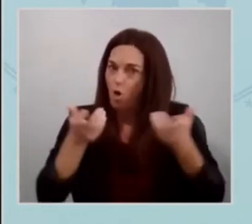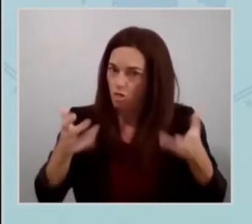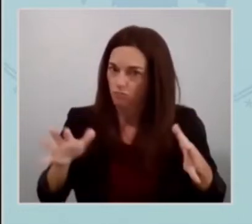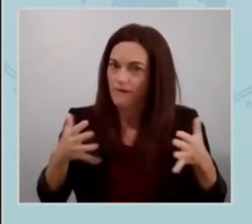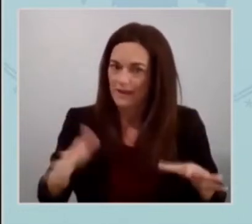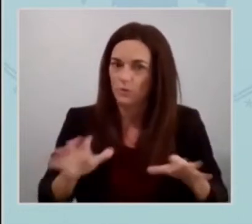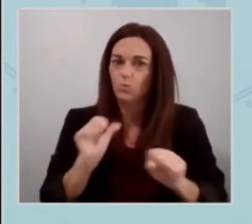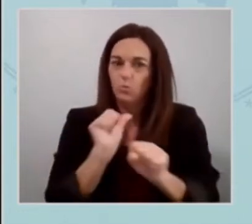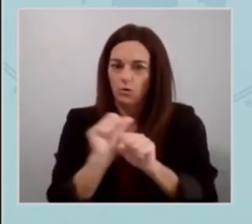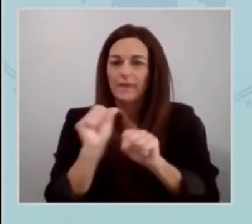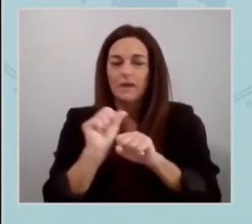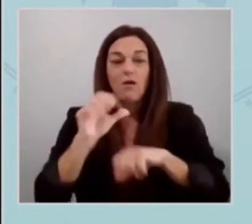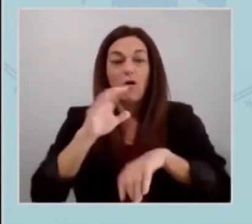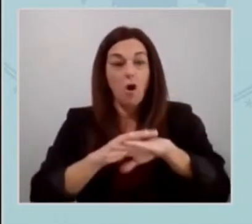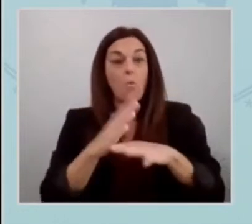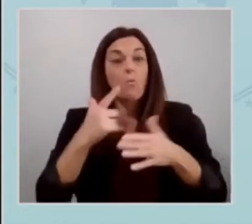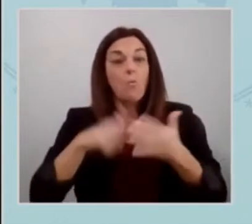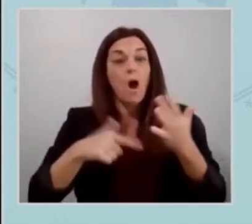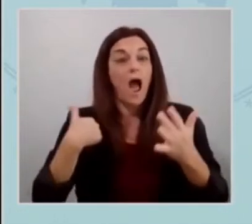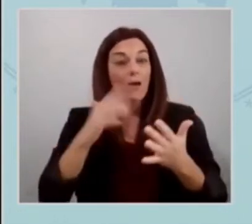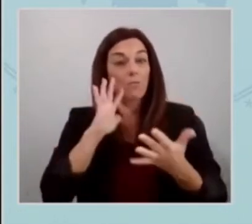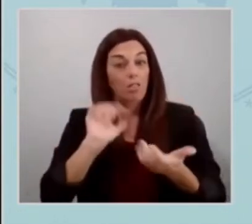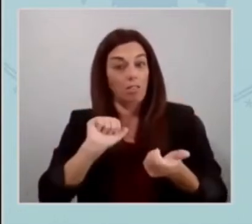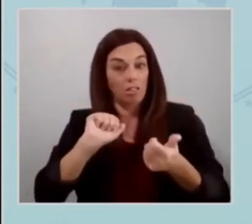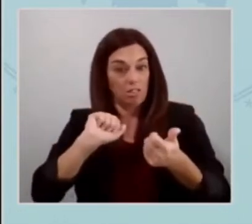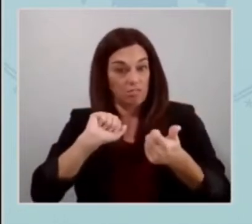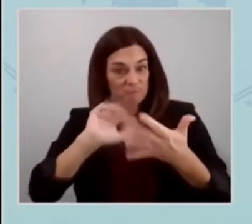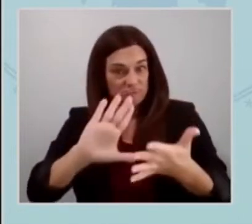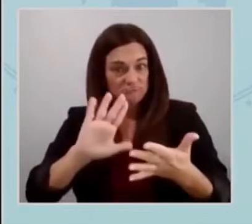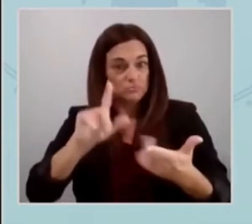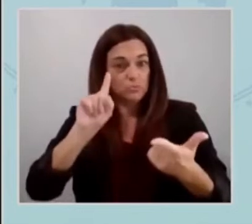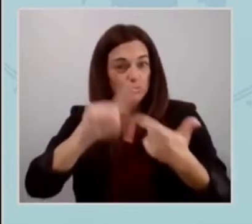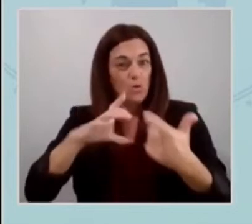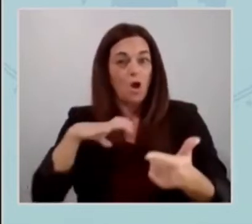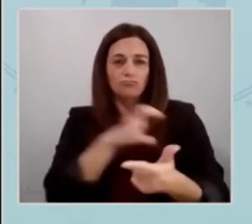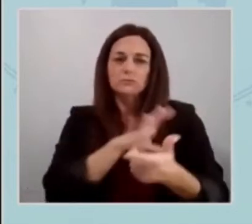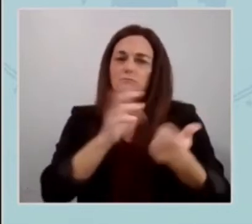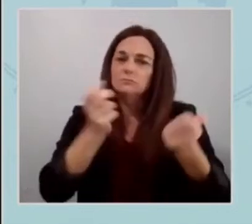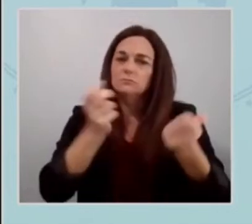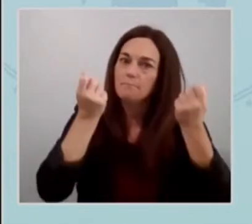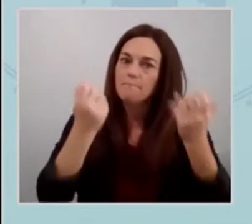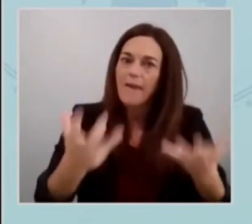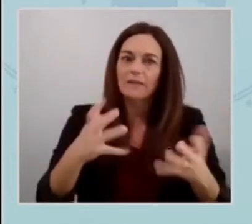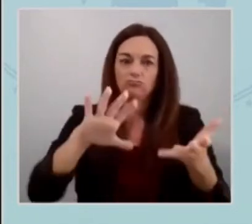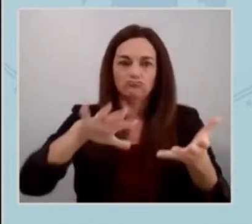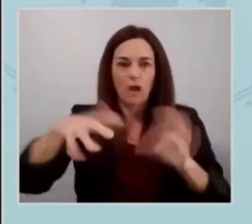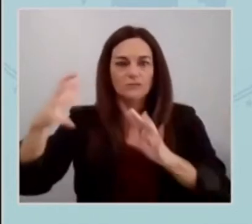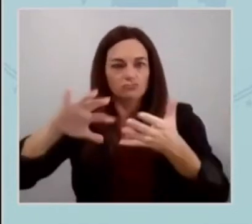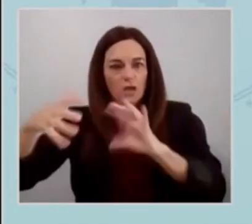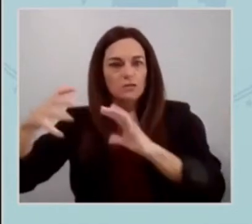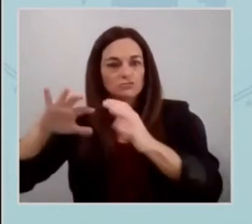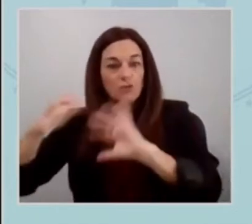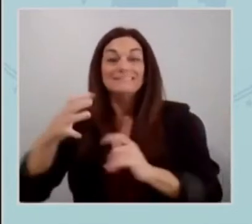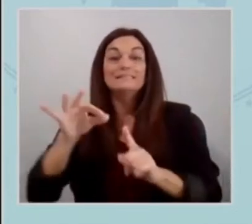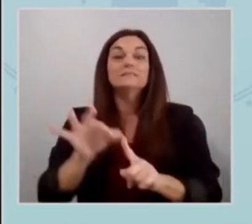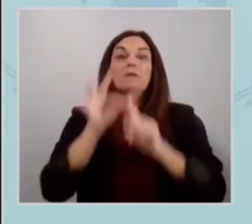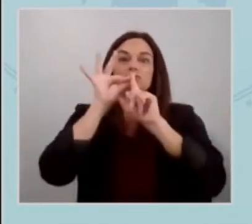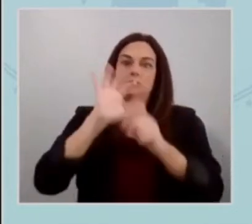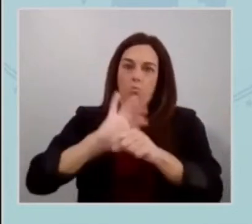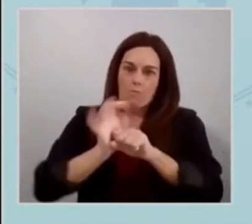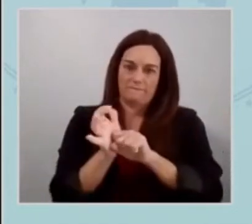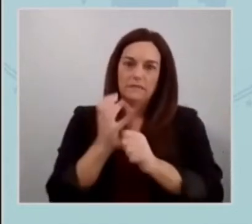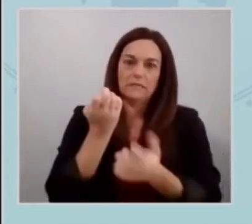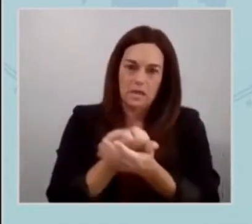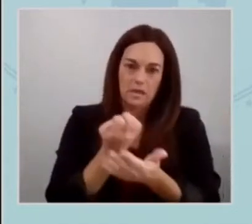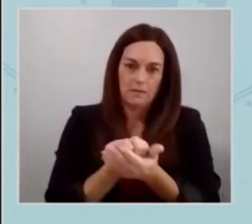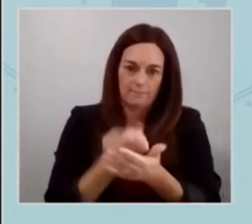year. My transition team is already working on what I will put forward in the next Congress to address the multiple crises we're